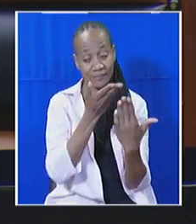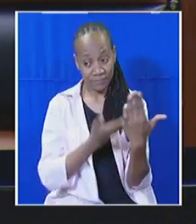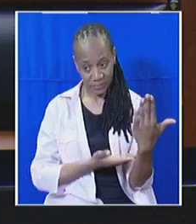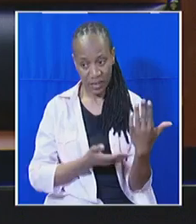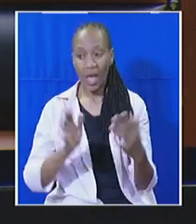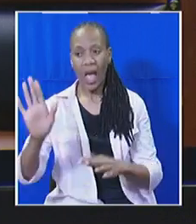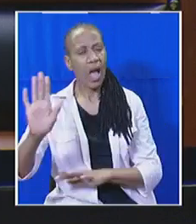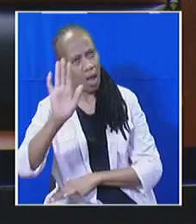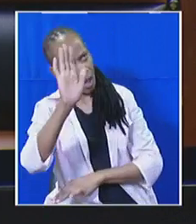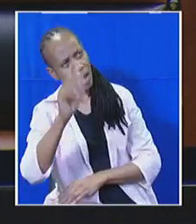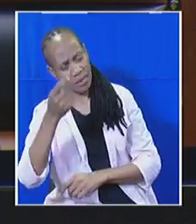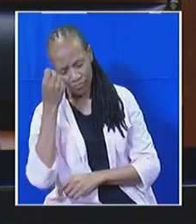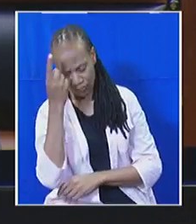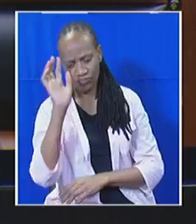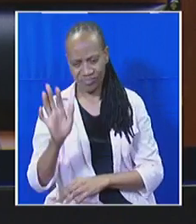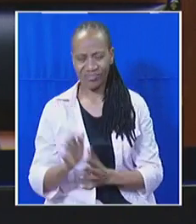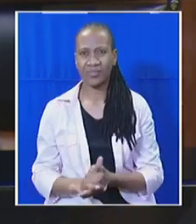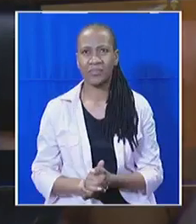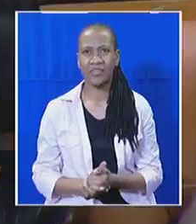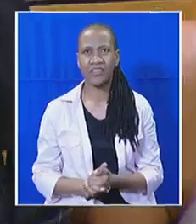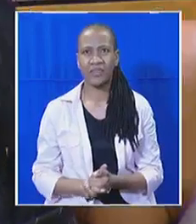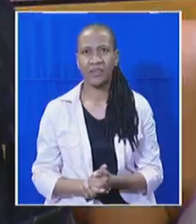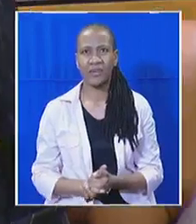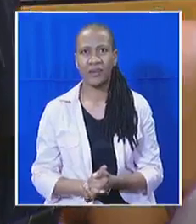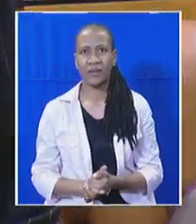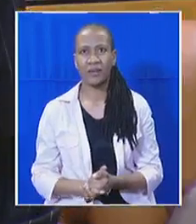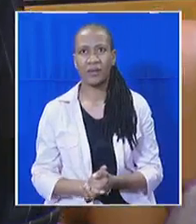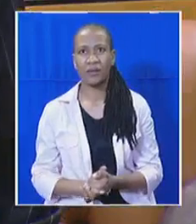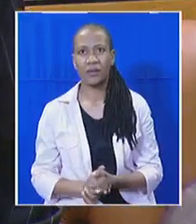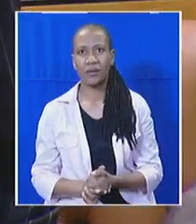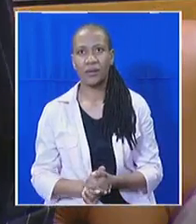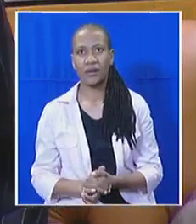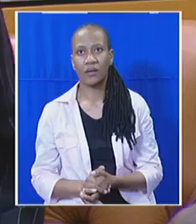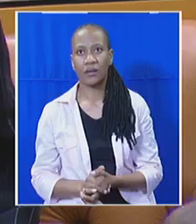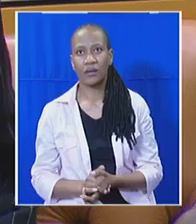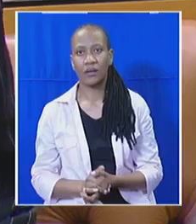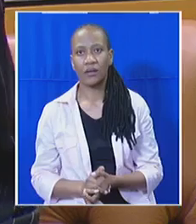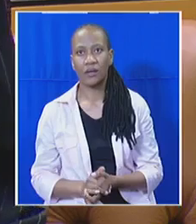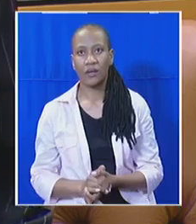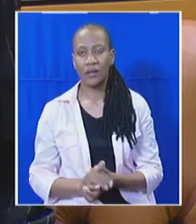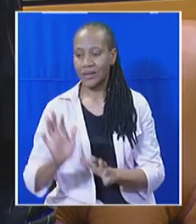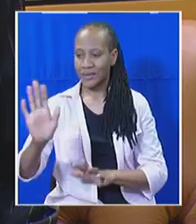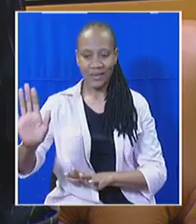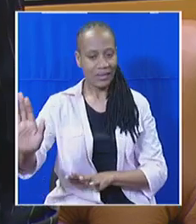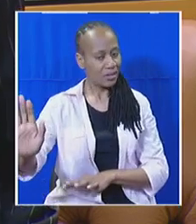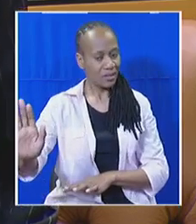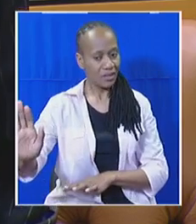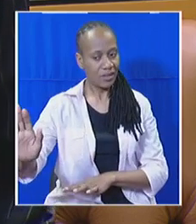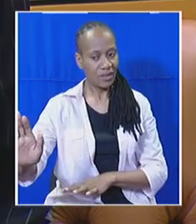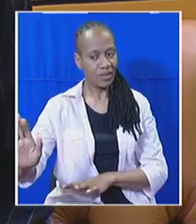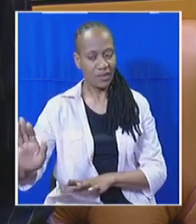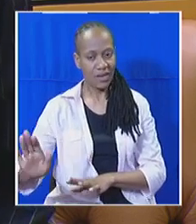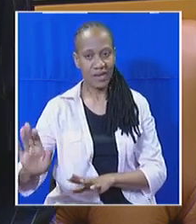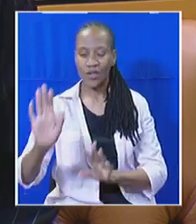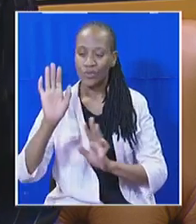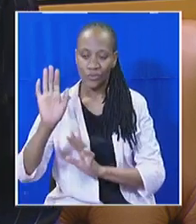But it's a matter of great urgency. No. It's a matter of great It doesn't urgency. work like that.